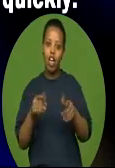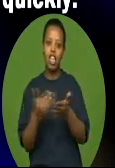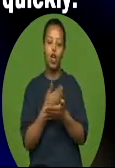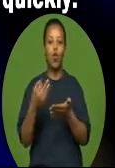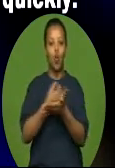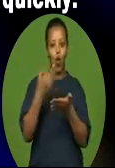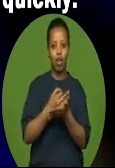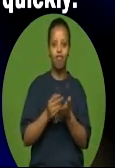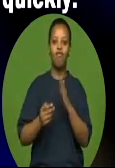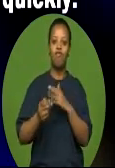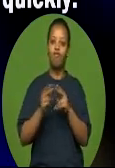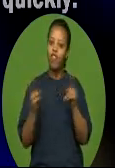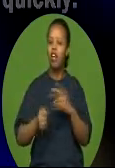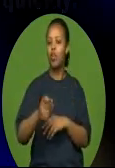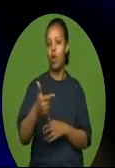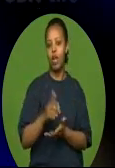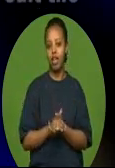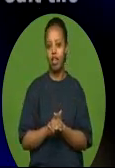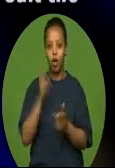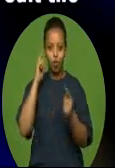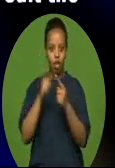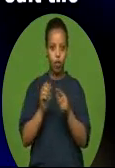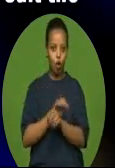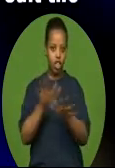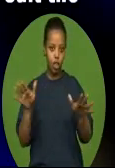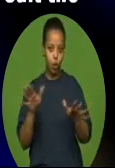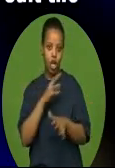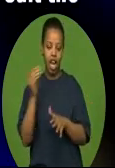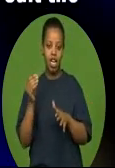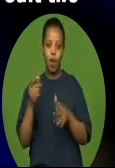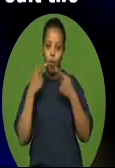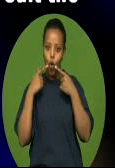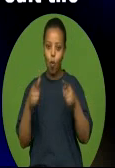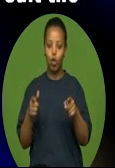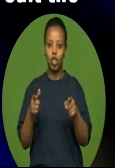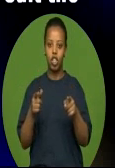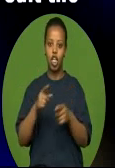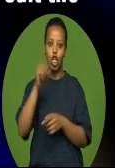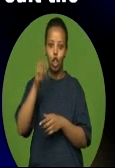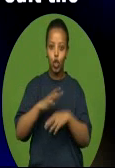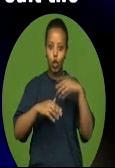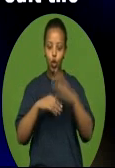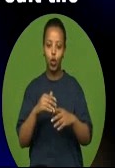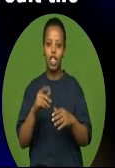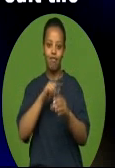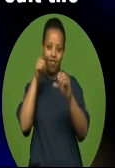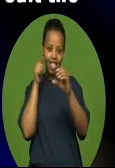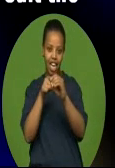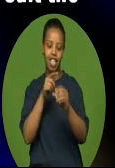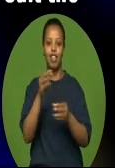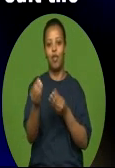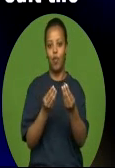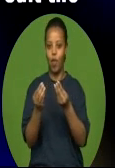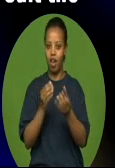the new product very quickly. Plans for distribution and promotion should suit